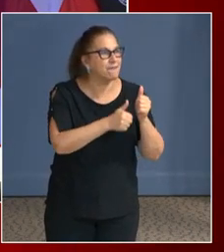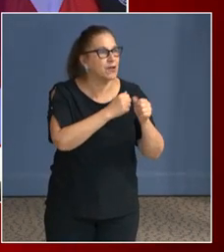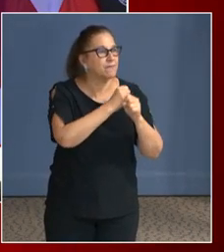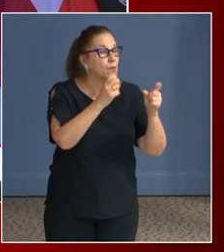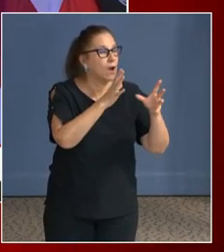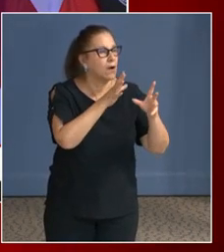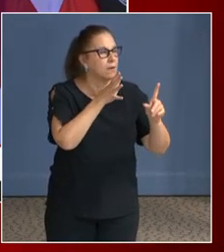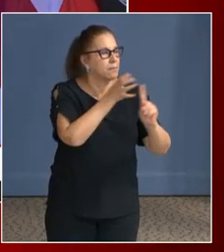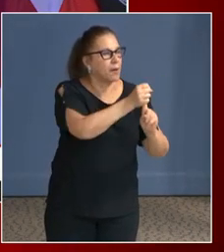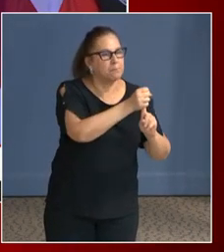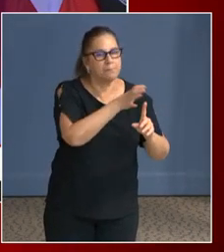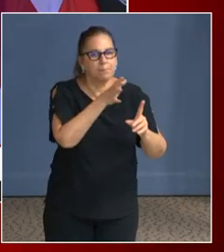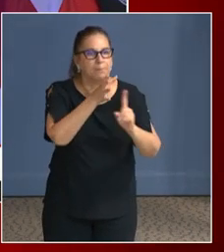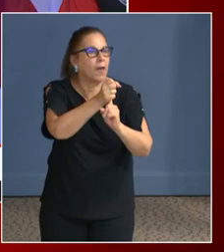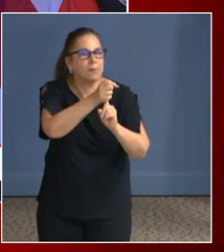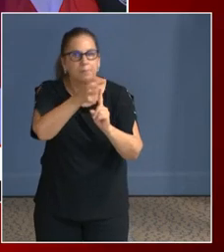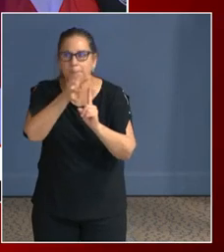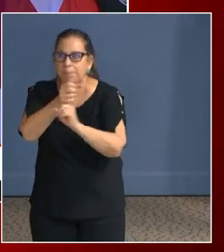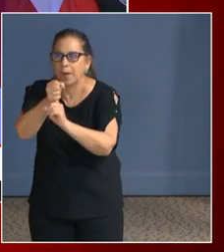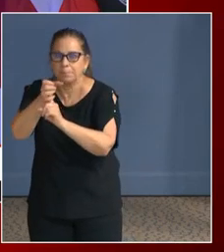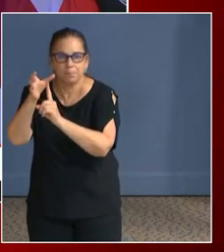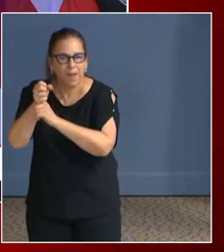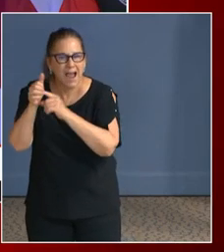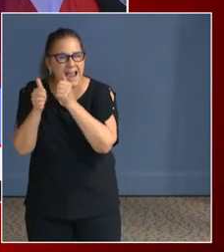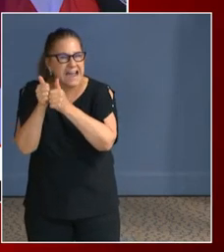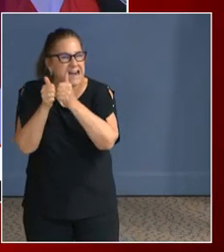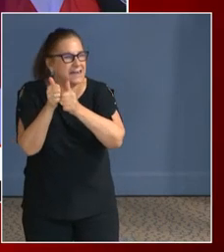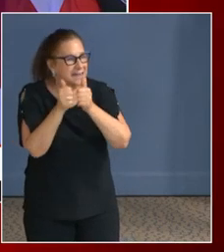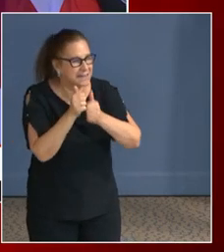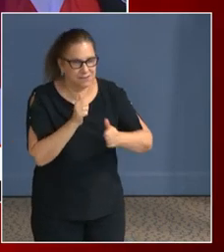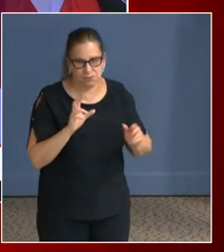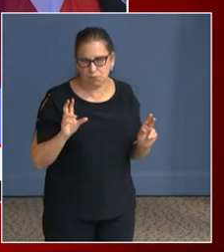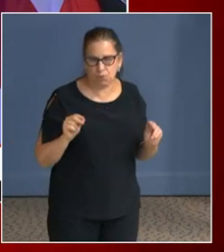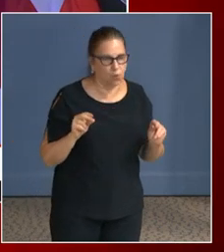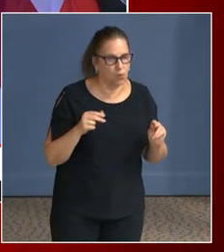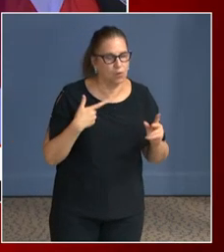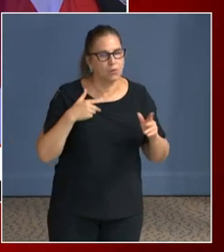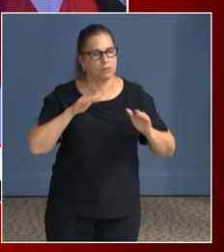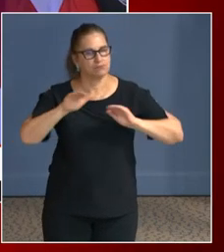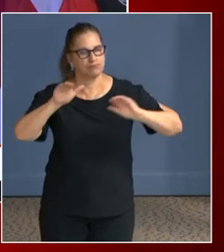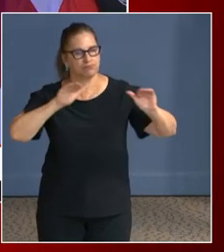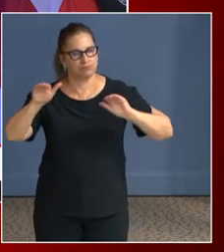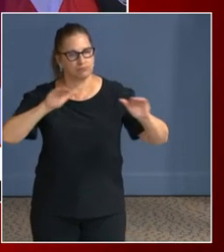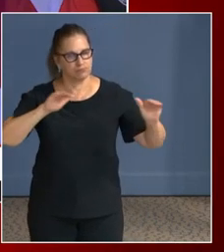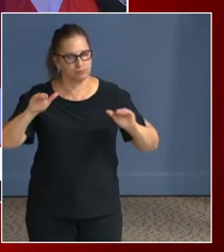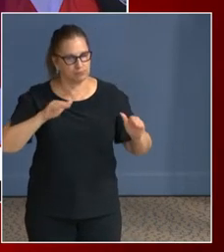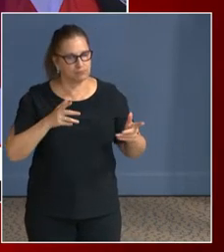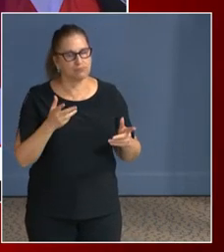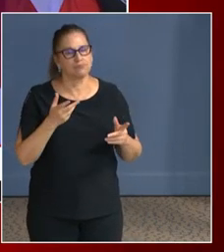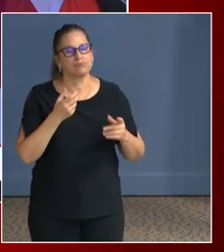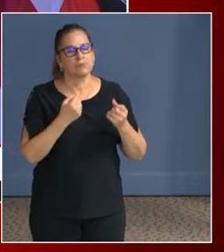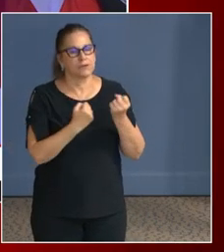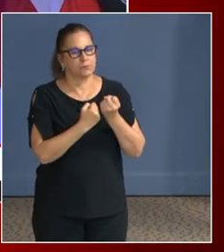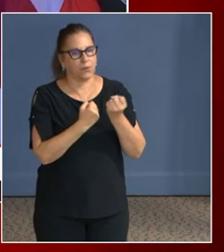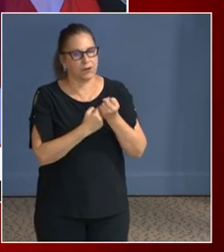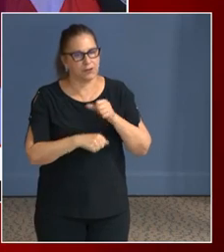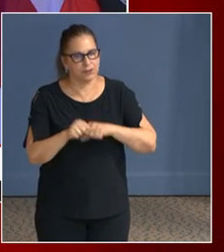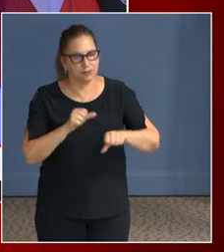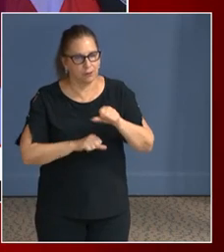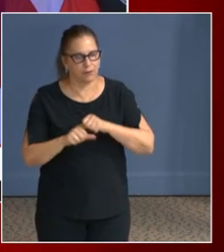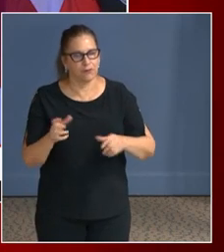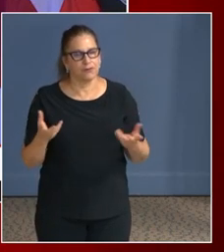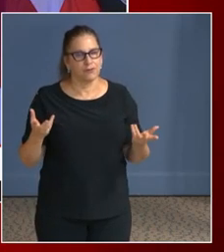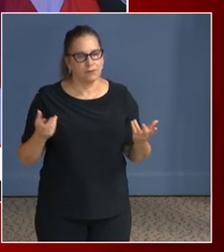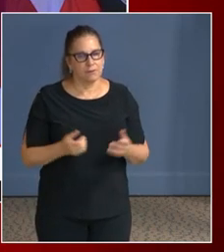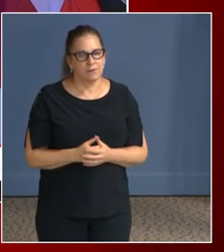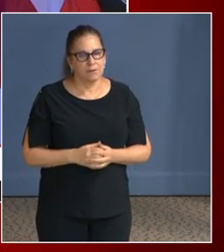Columbia. And actually, I don't think that's what residents over the last several weeks have been demanding. So it